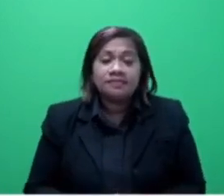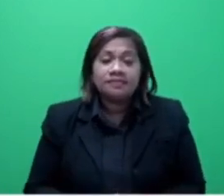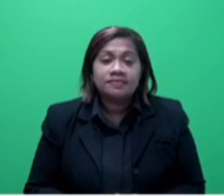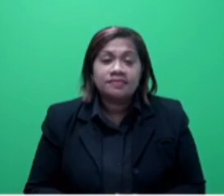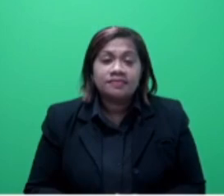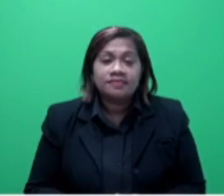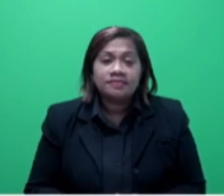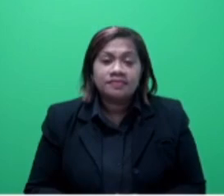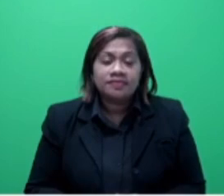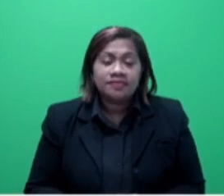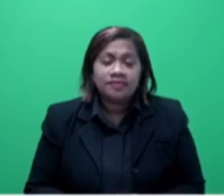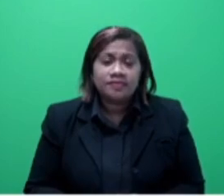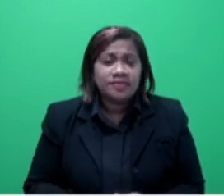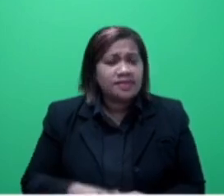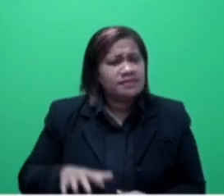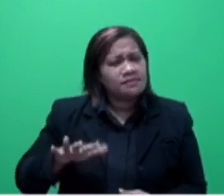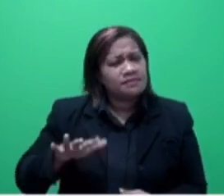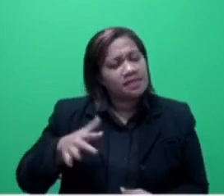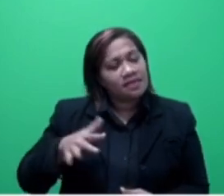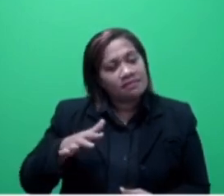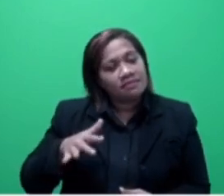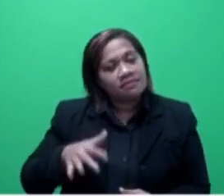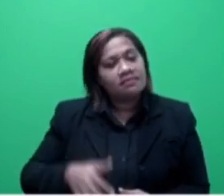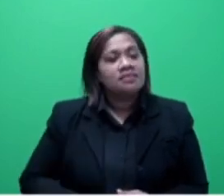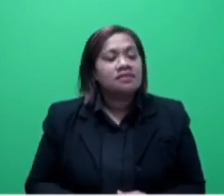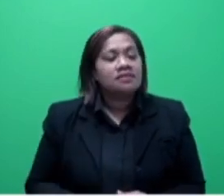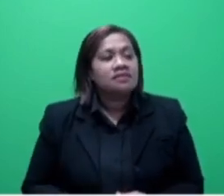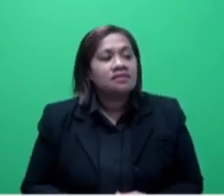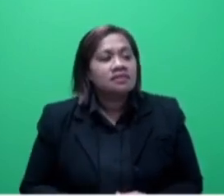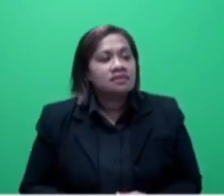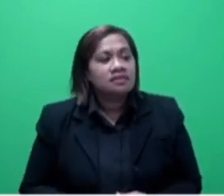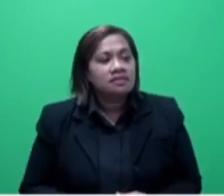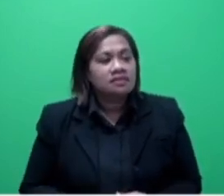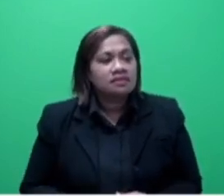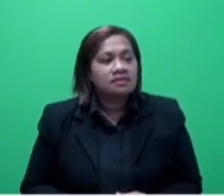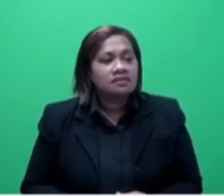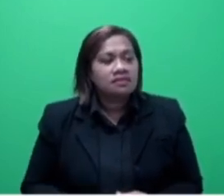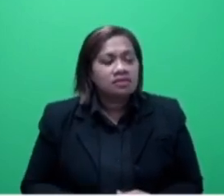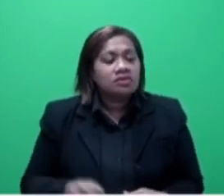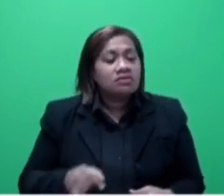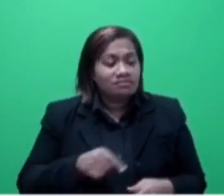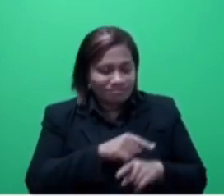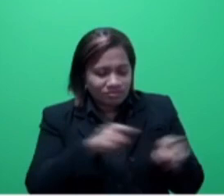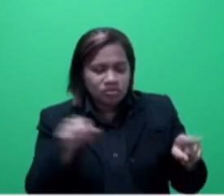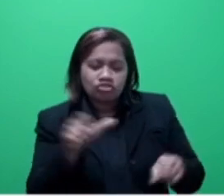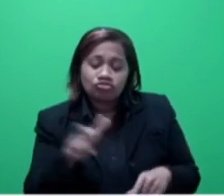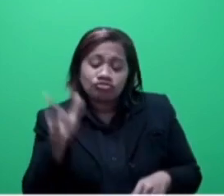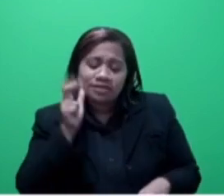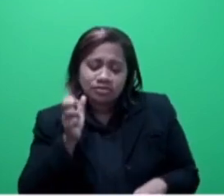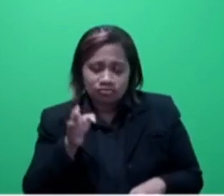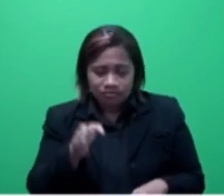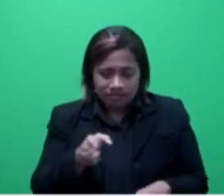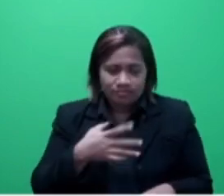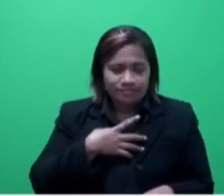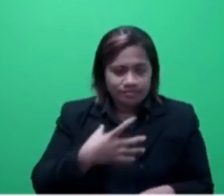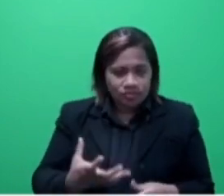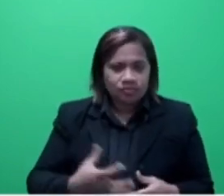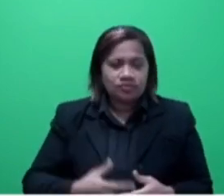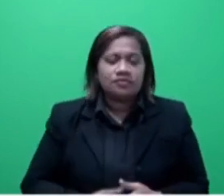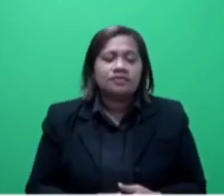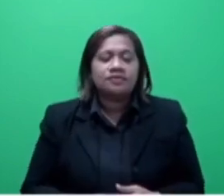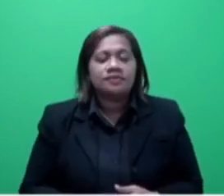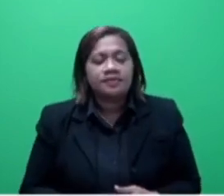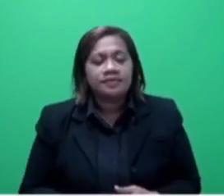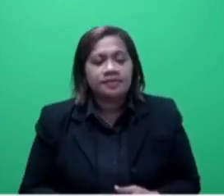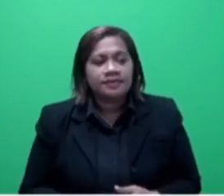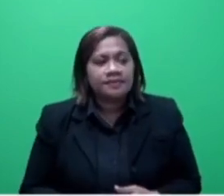Maybe, just maybe, because they're in such a mess, they should listen to him a whole lot more. Obviously, it won't suit their narrative or their